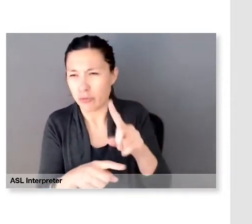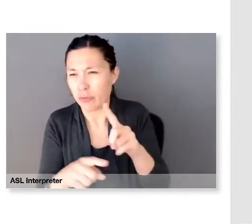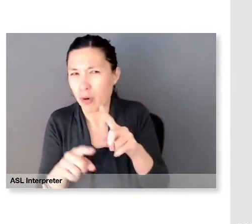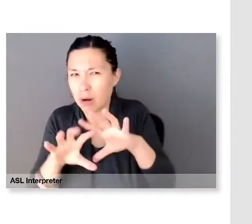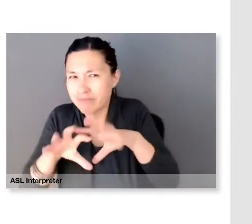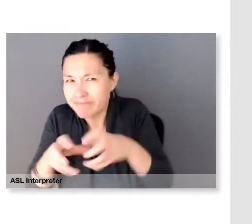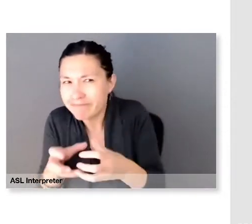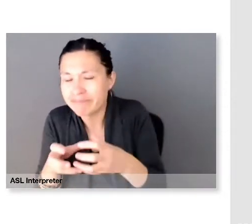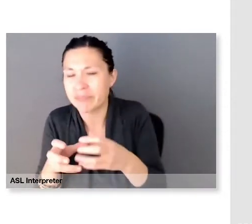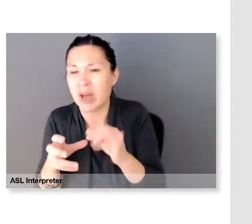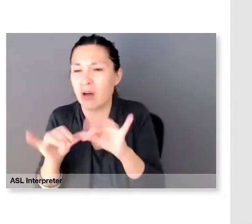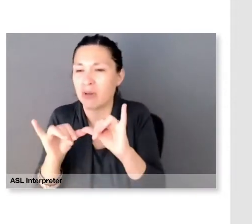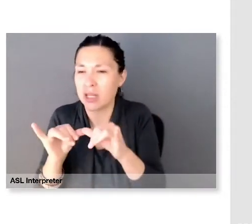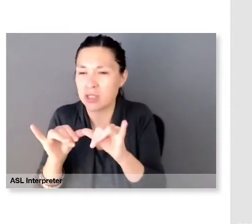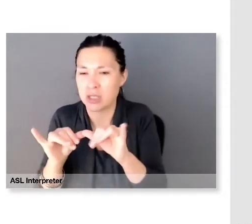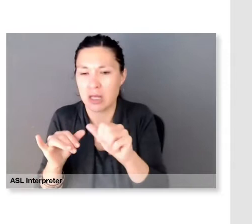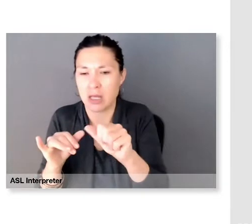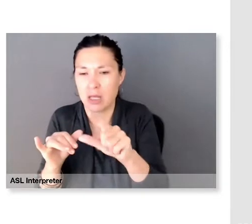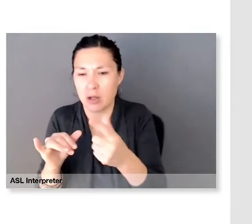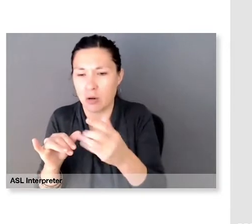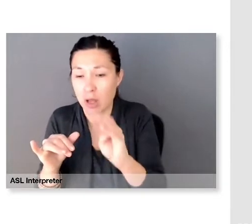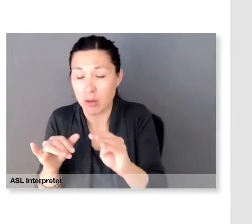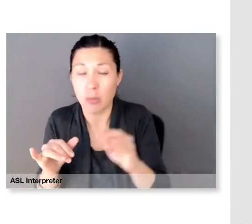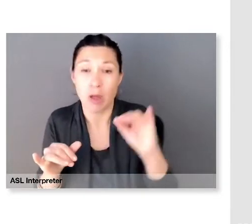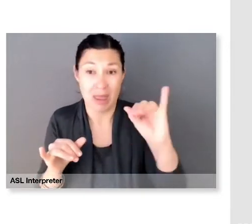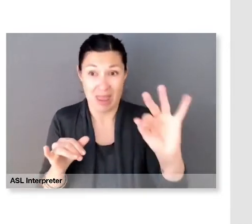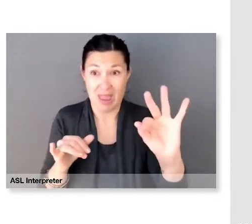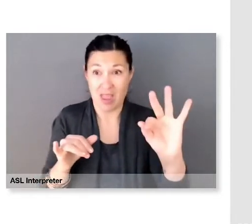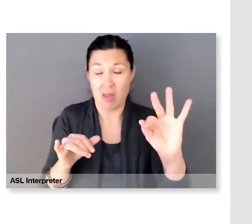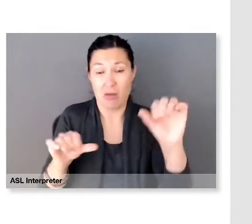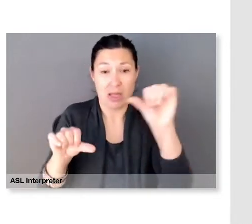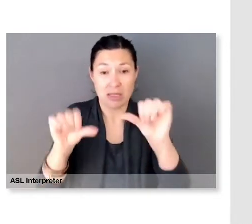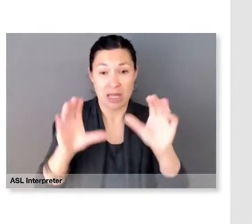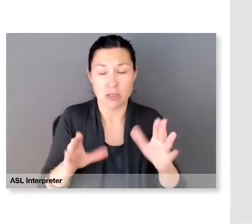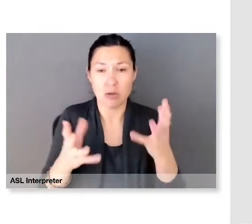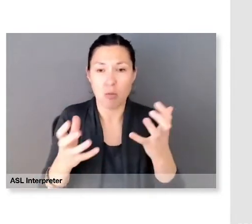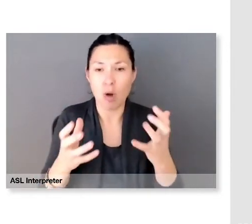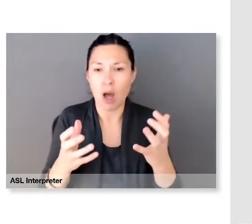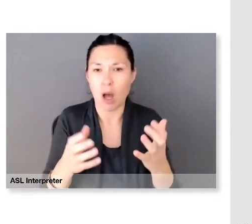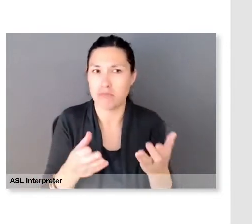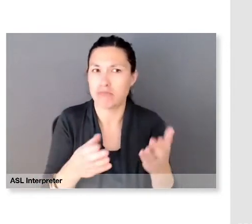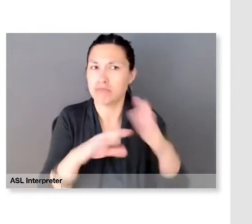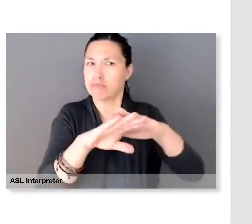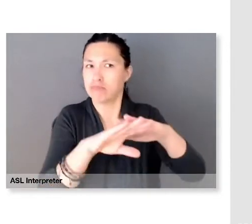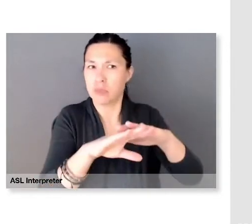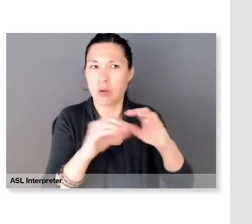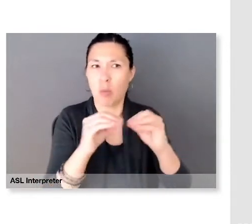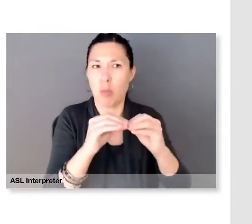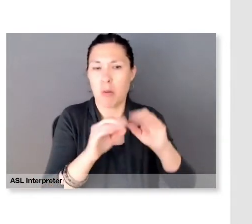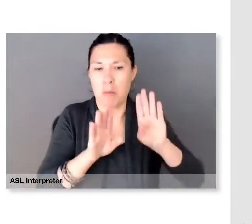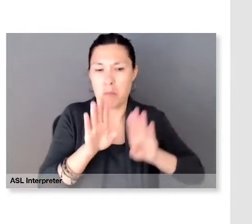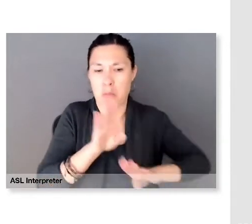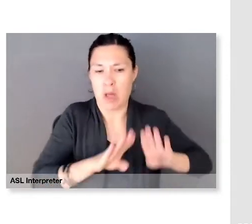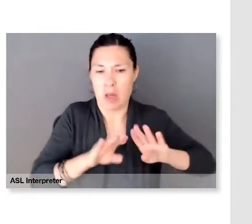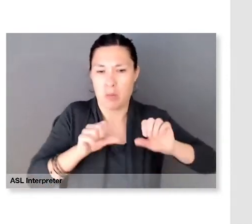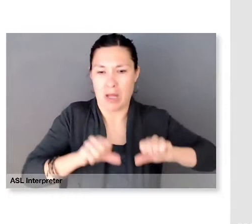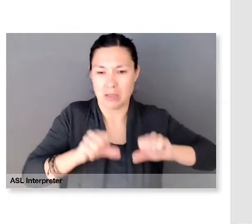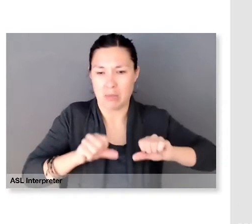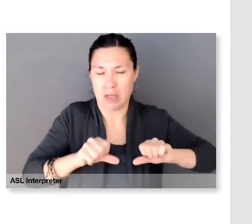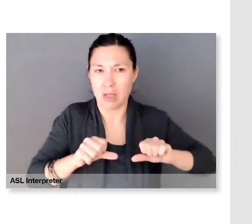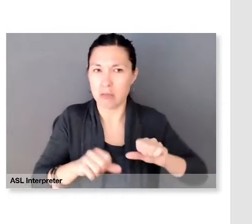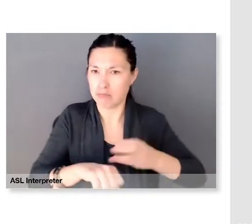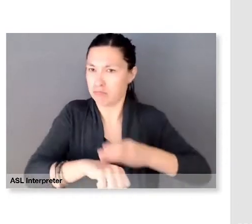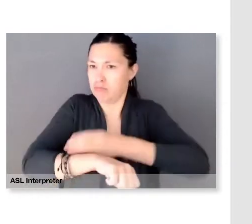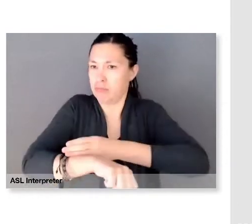cases where computer scientists wanted enhanced biological plausibility. However, 20 years ago, they weren't in as